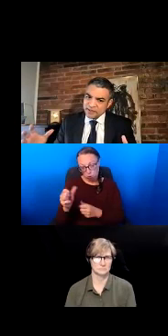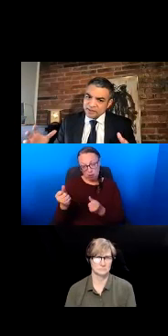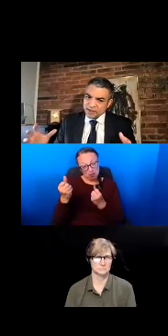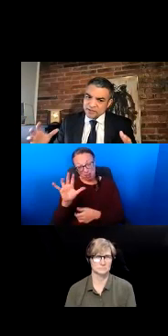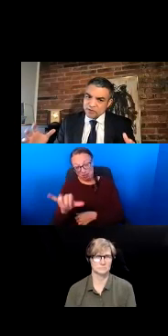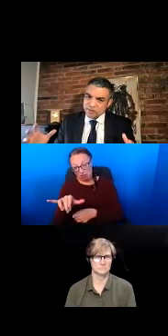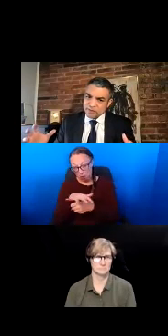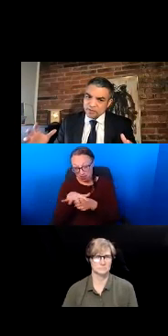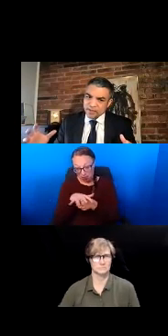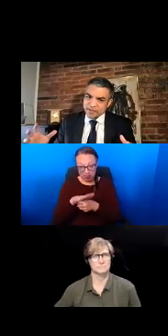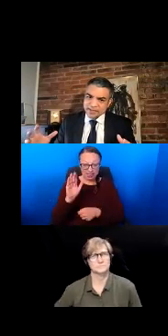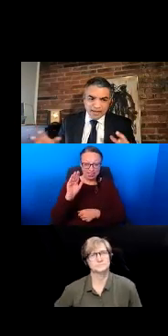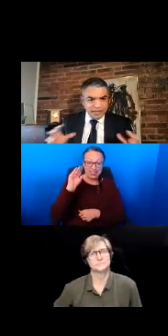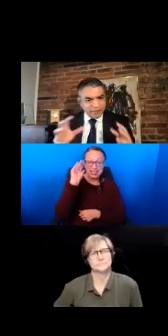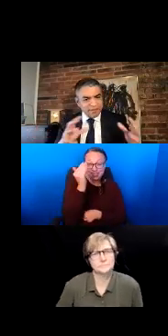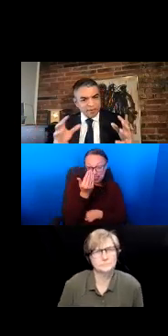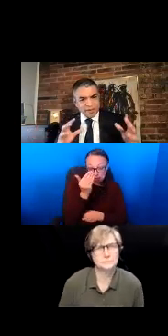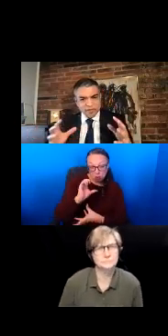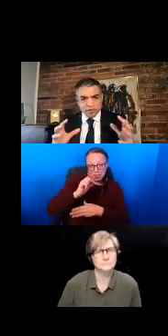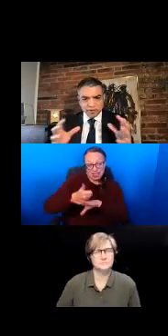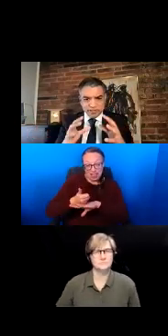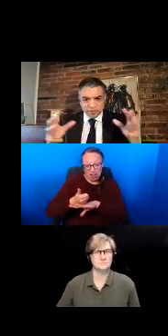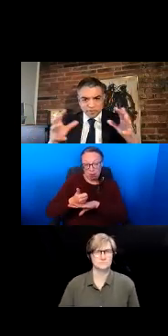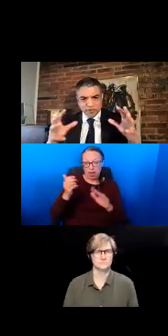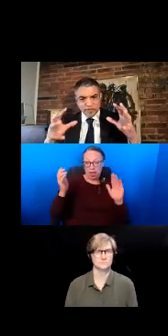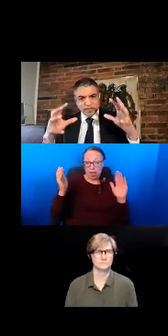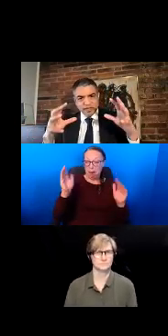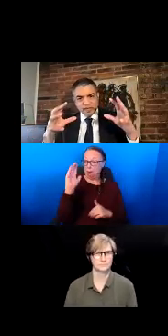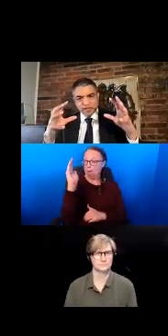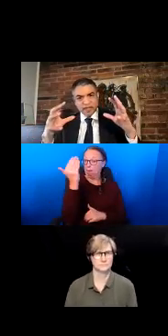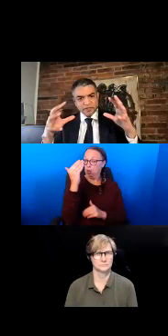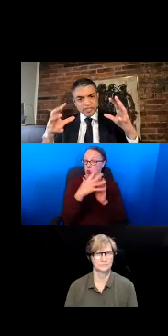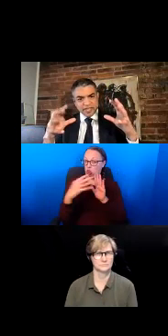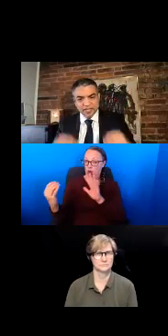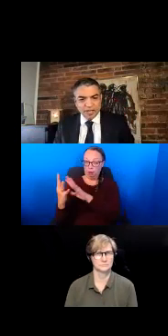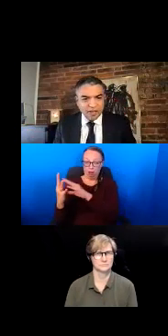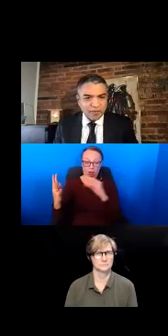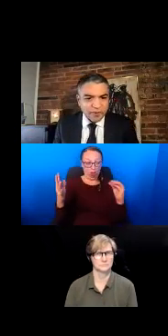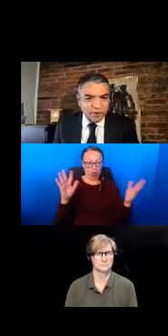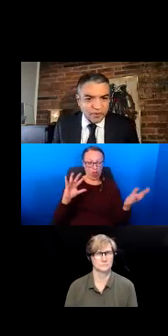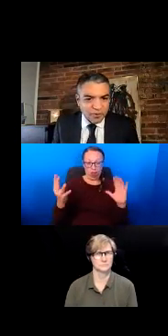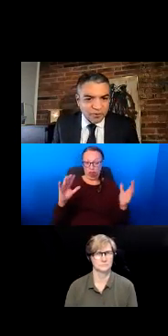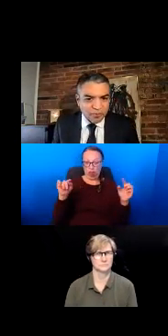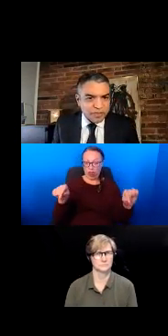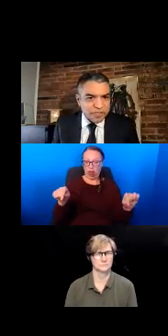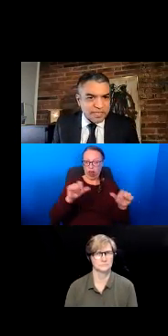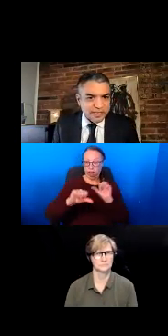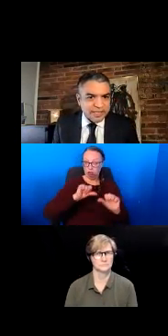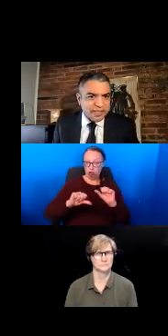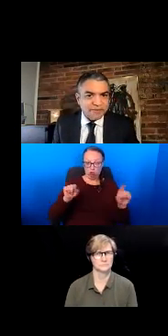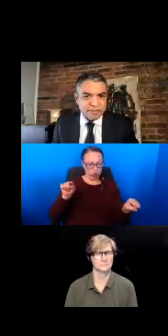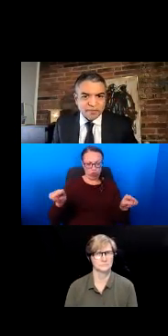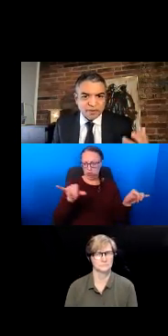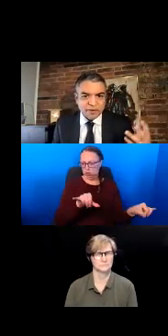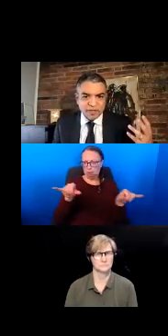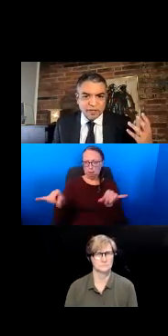be distributed in a way that's kind of the mirror image, or at least sort of on the other side of regions that in the